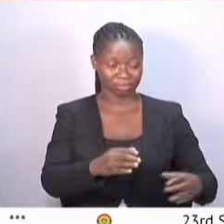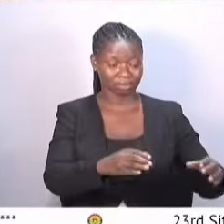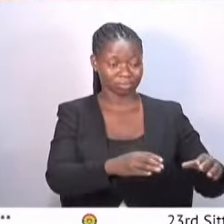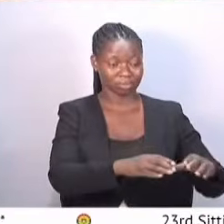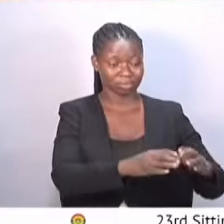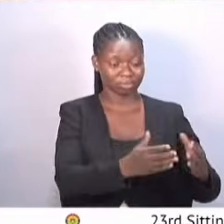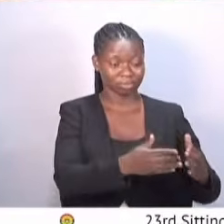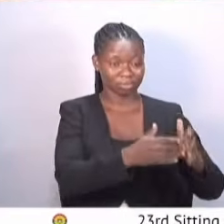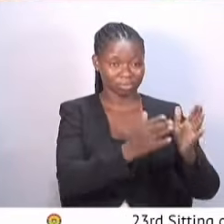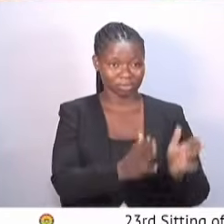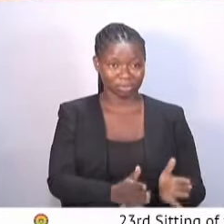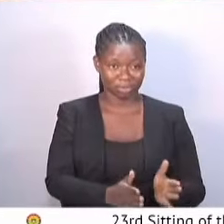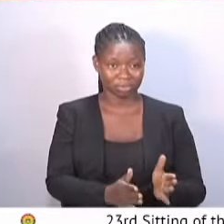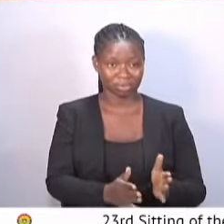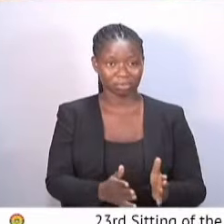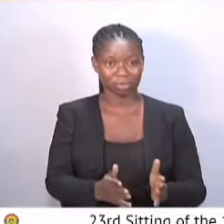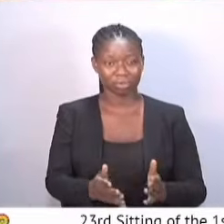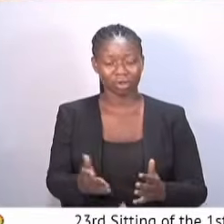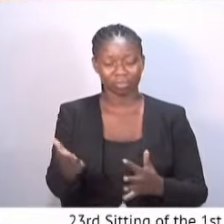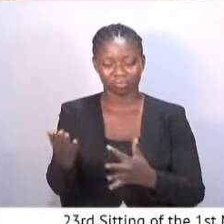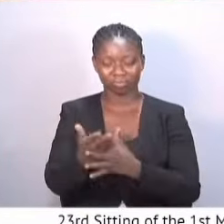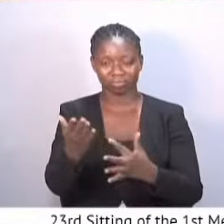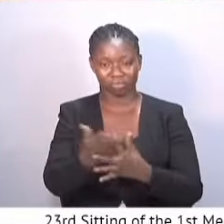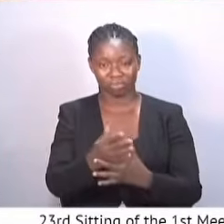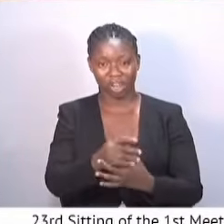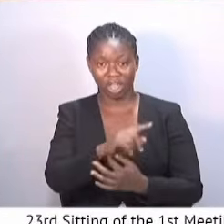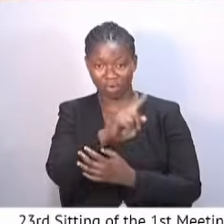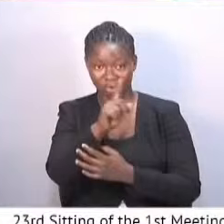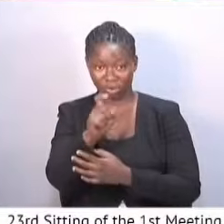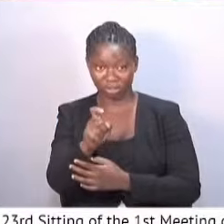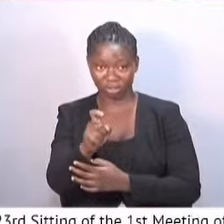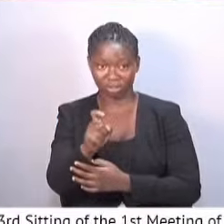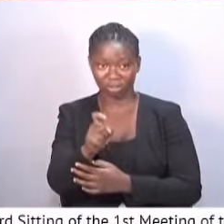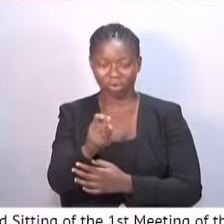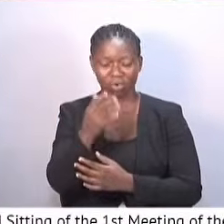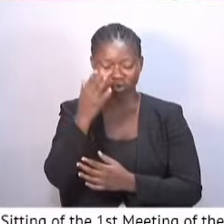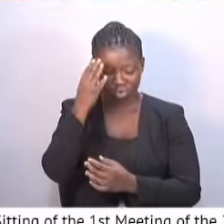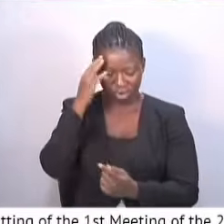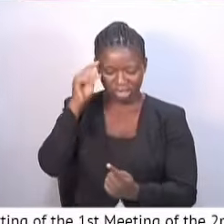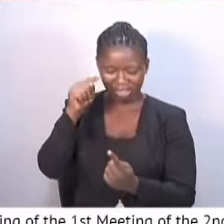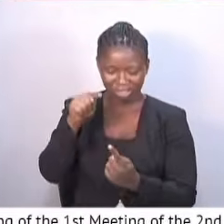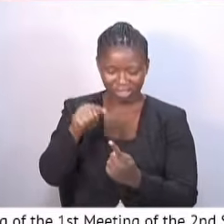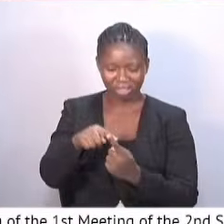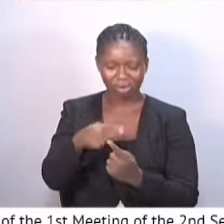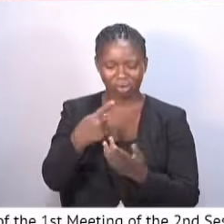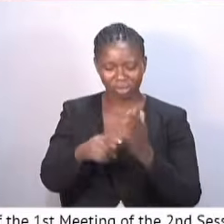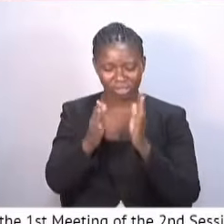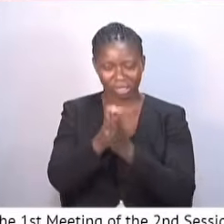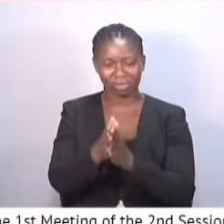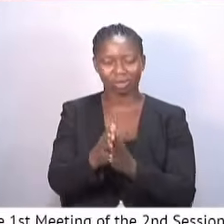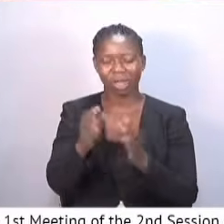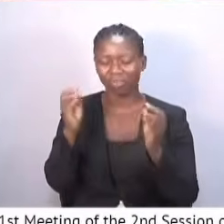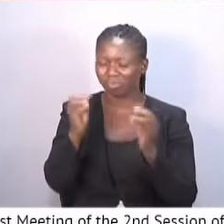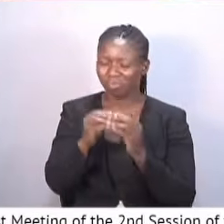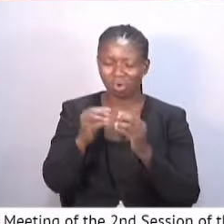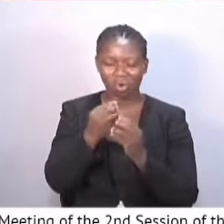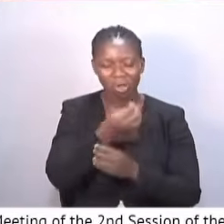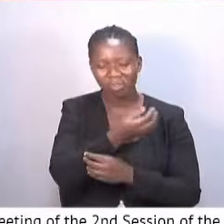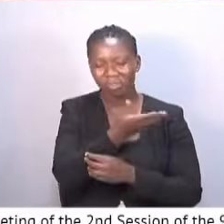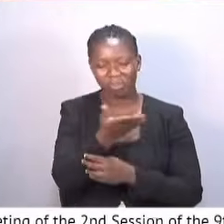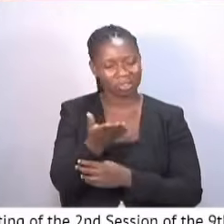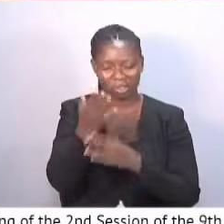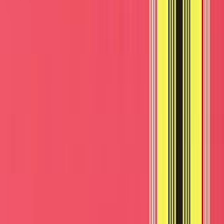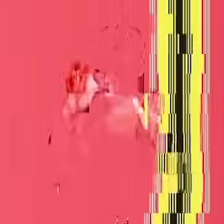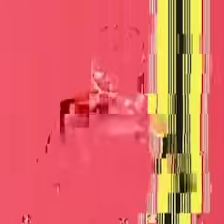the minority side should file a question so that we'll know exactly what he's looking for, because we have a lot of